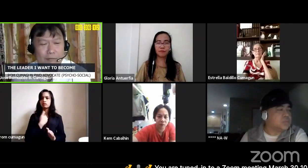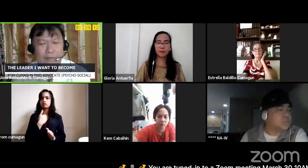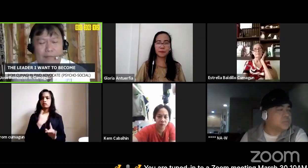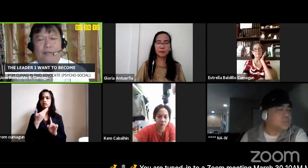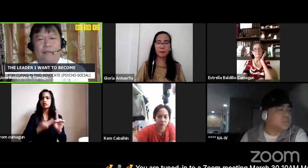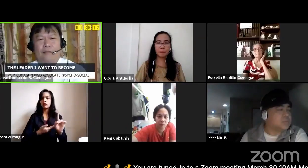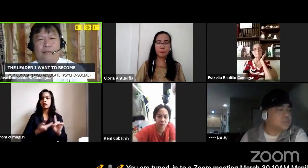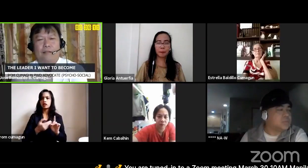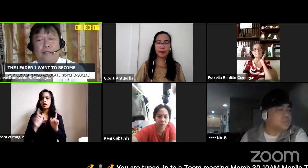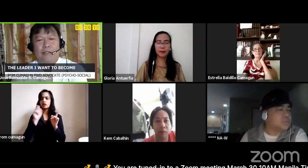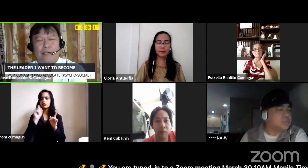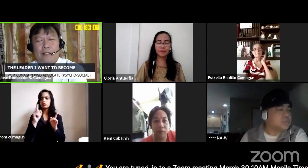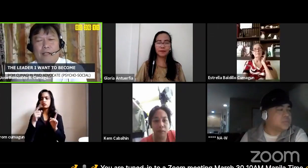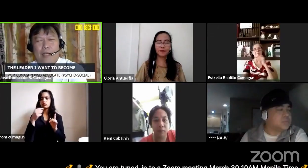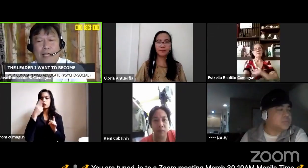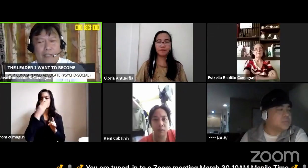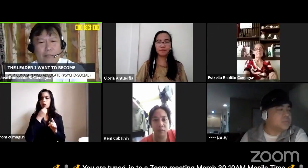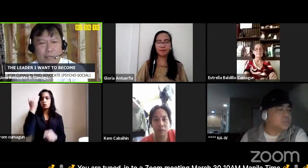define myself